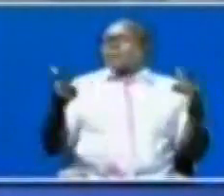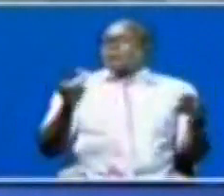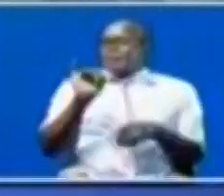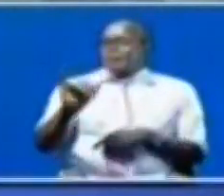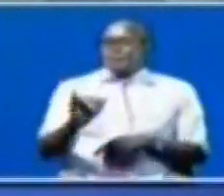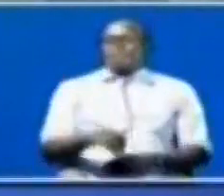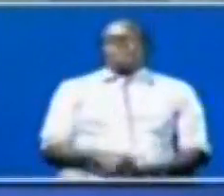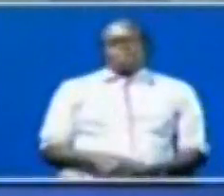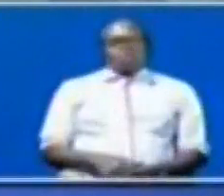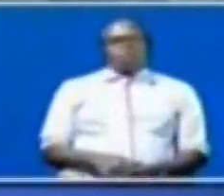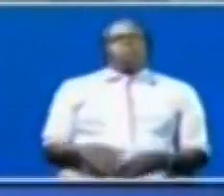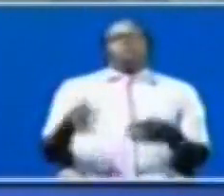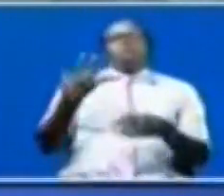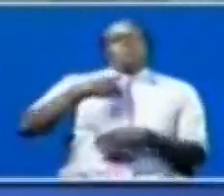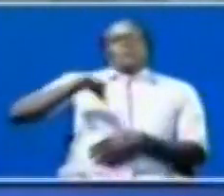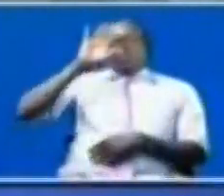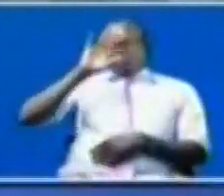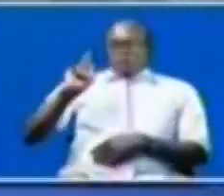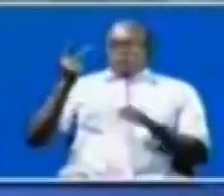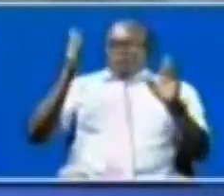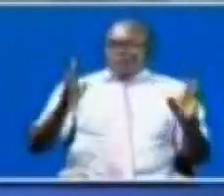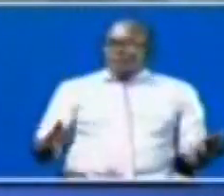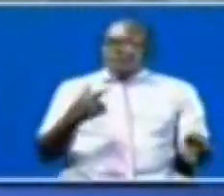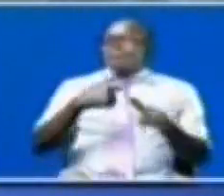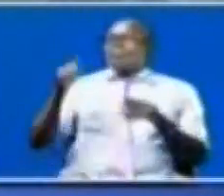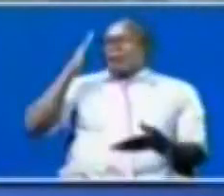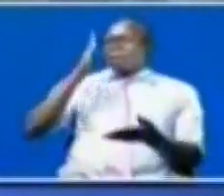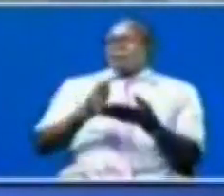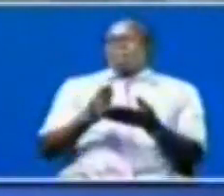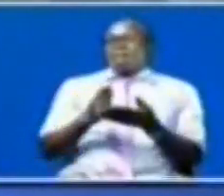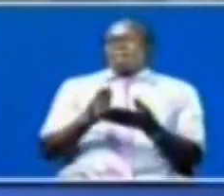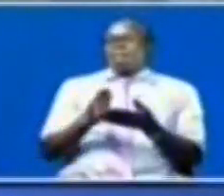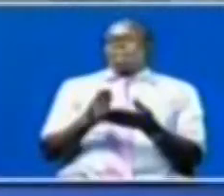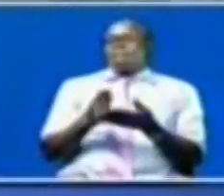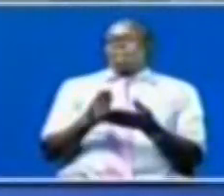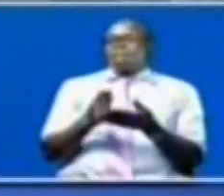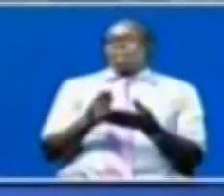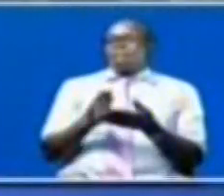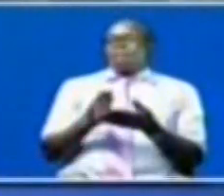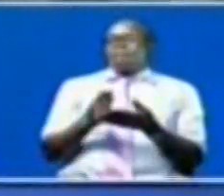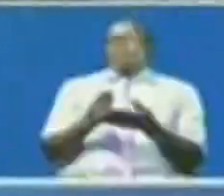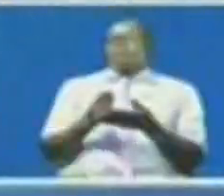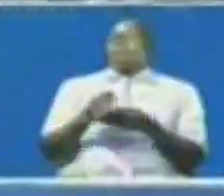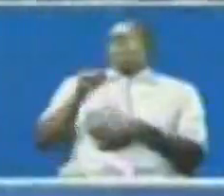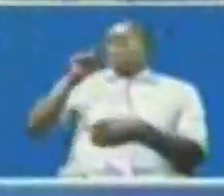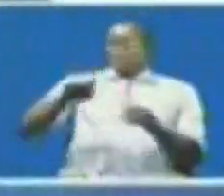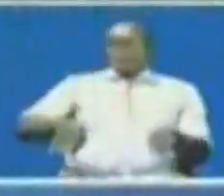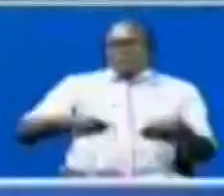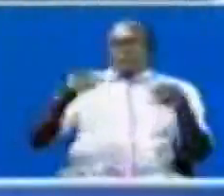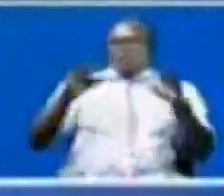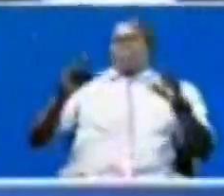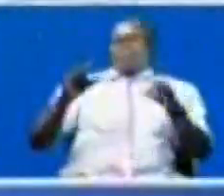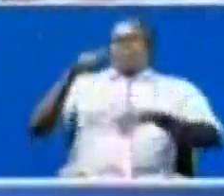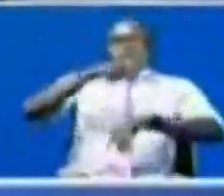it's been a bit disappointing, of course, for many people. But I believe nothing is built in a day. We should give the coaches